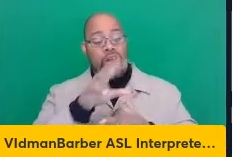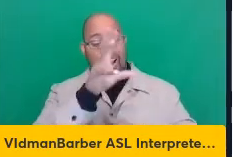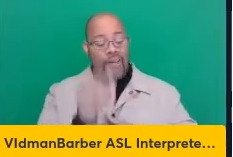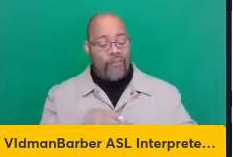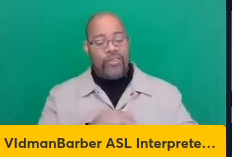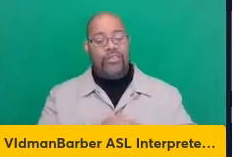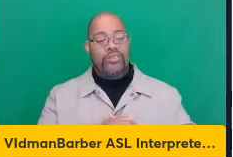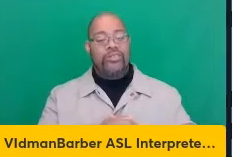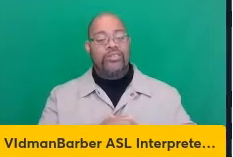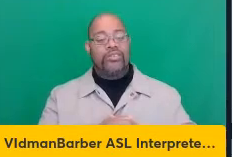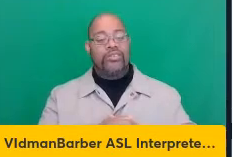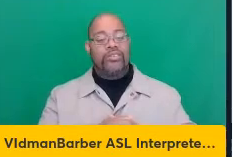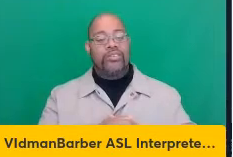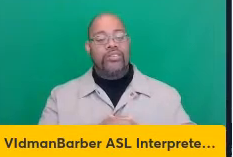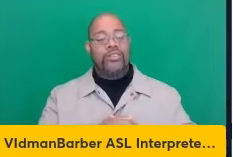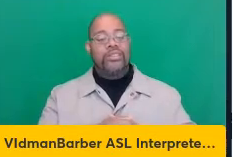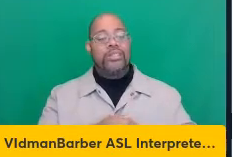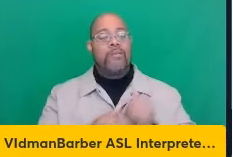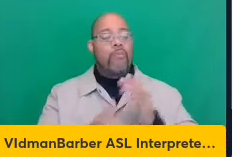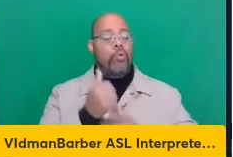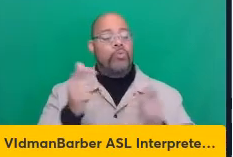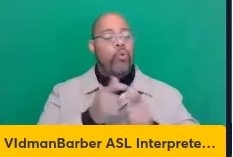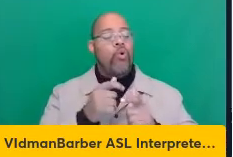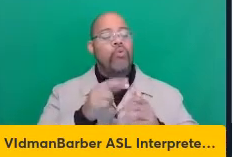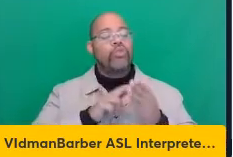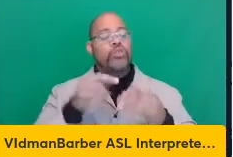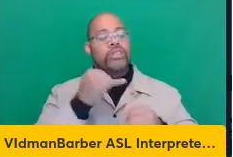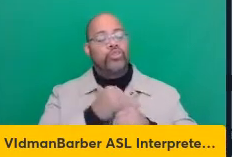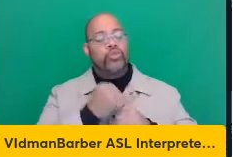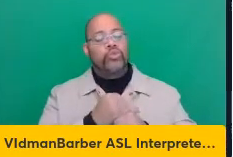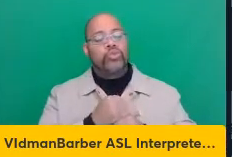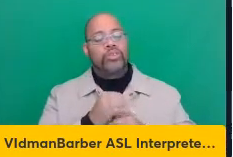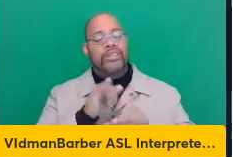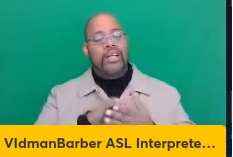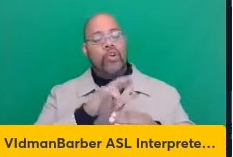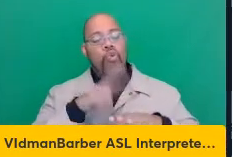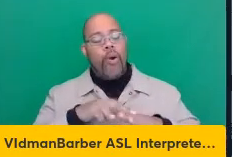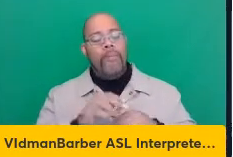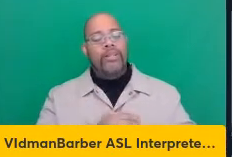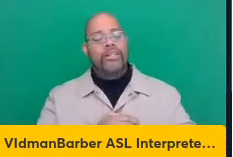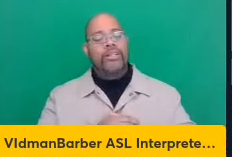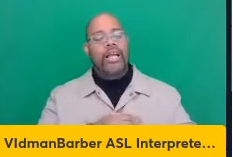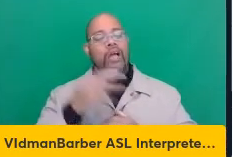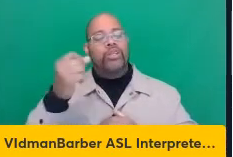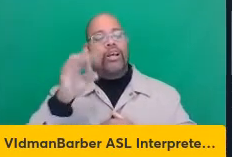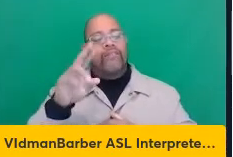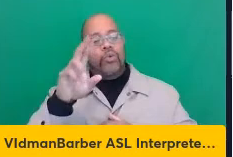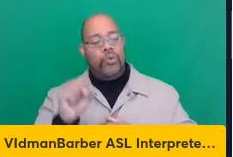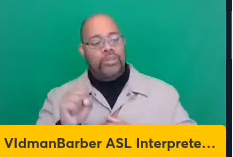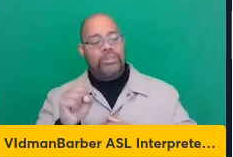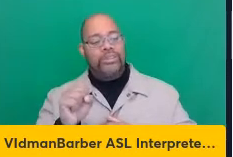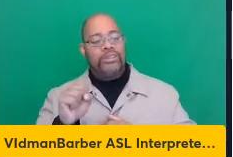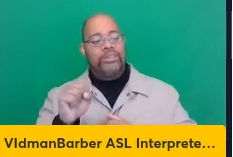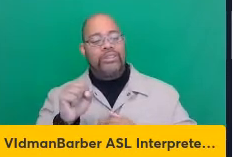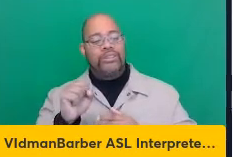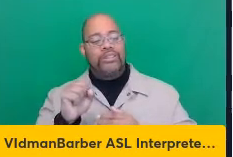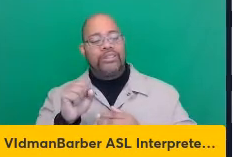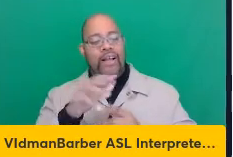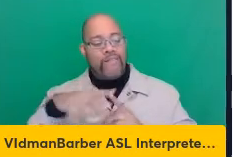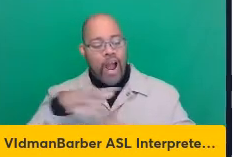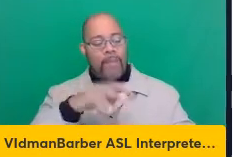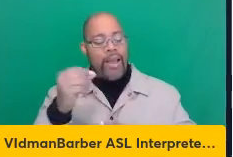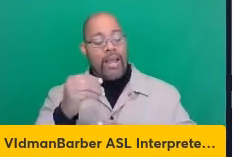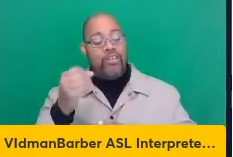on smaller research institutes that are normally outside the university environment. And bear in mind that on the